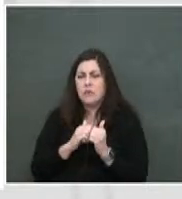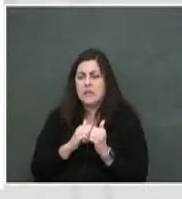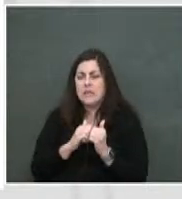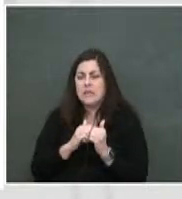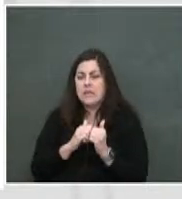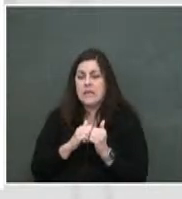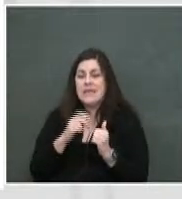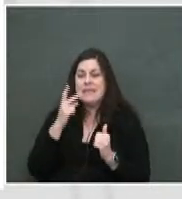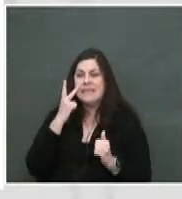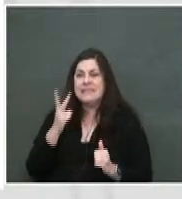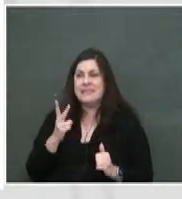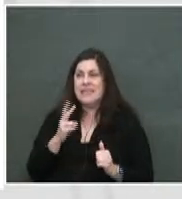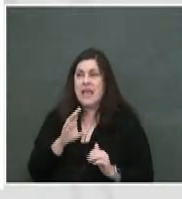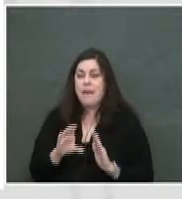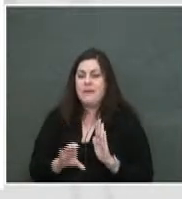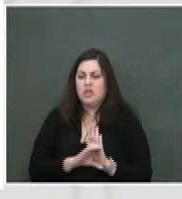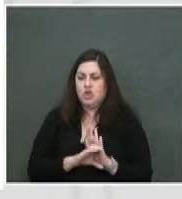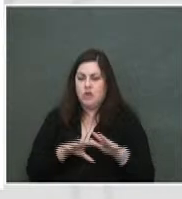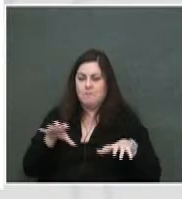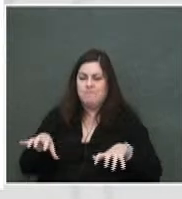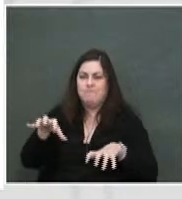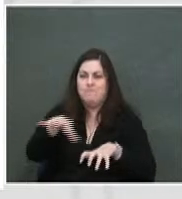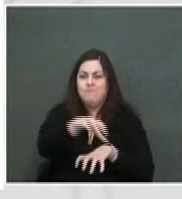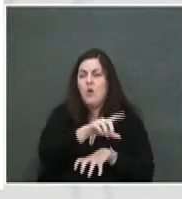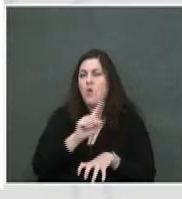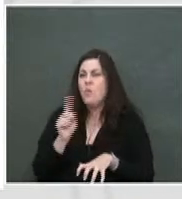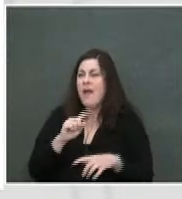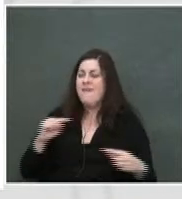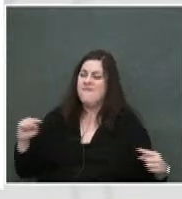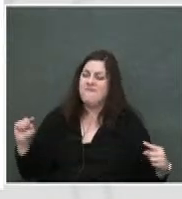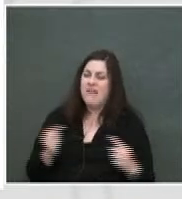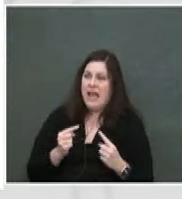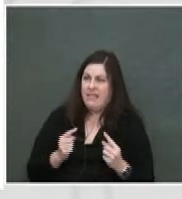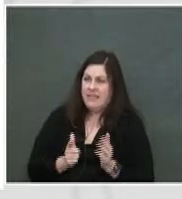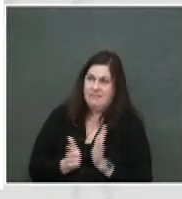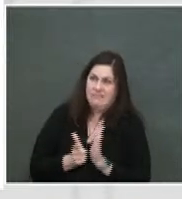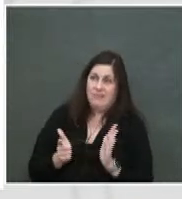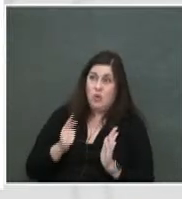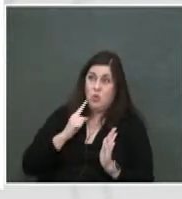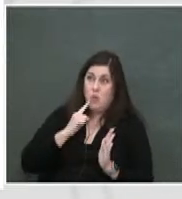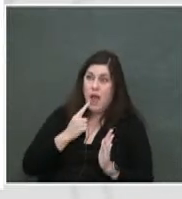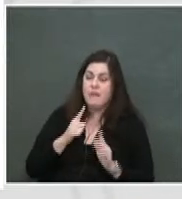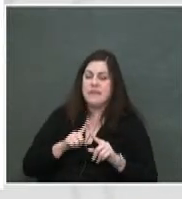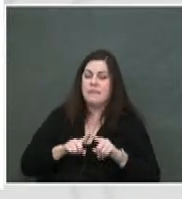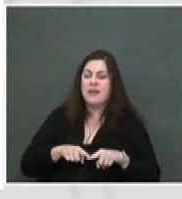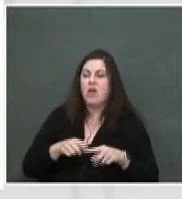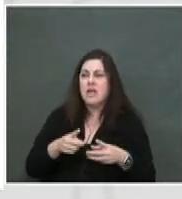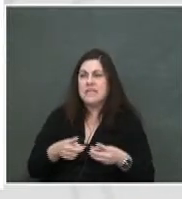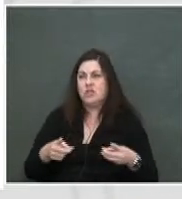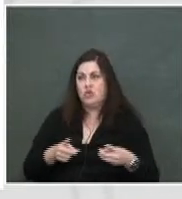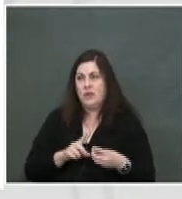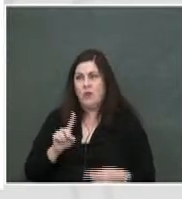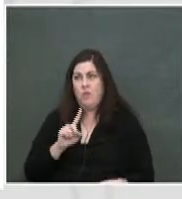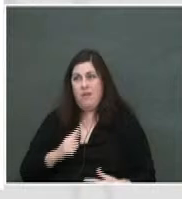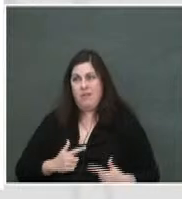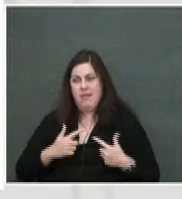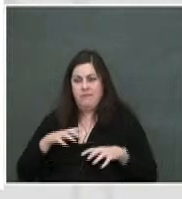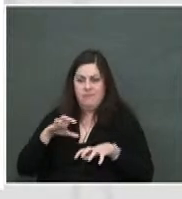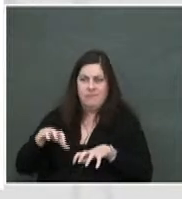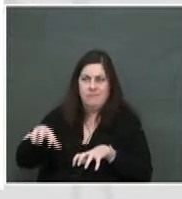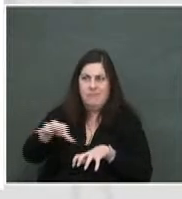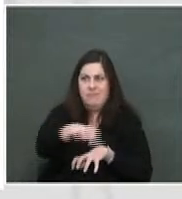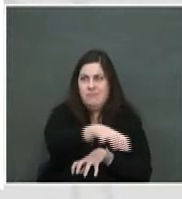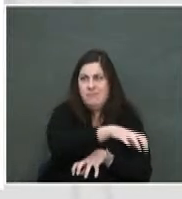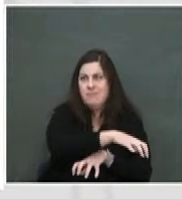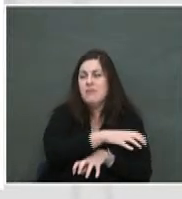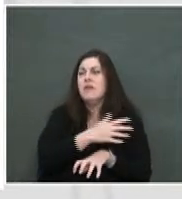crime broken down by district. What? I'm sorry. How we can see this violent crime stats broken down by district. Like, I'm